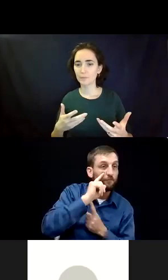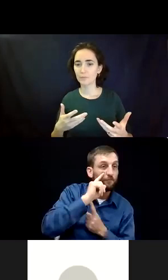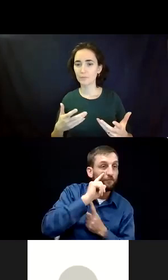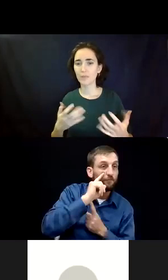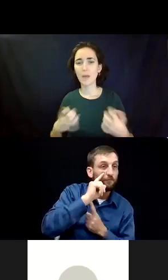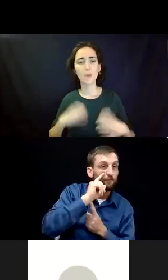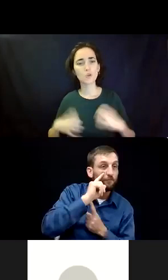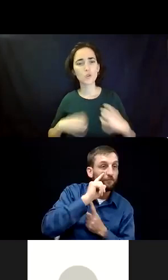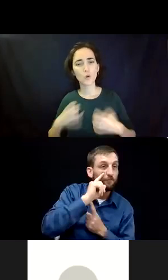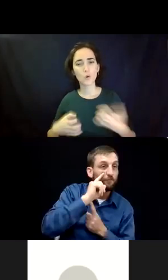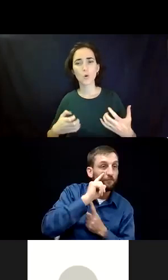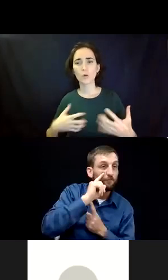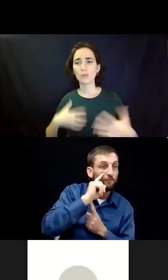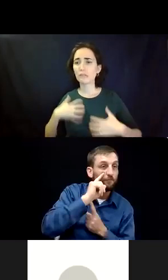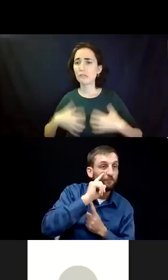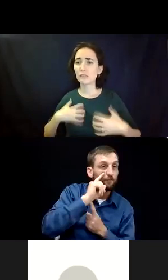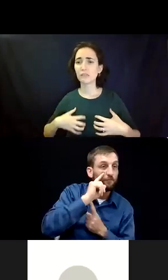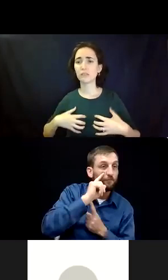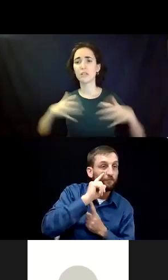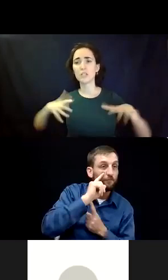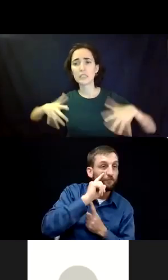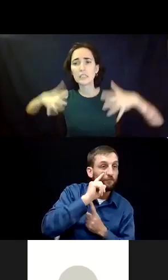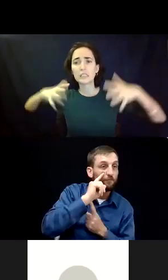distress related to the COVID-19 and